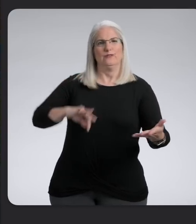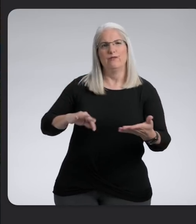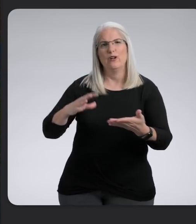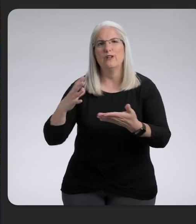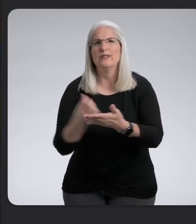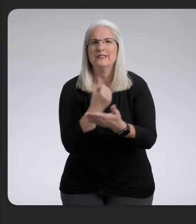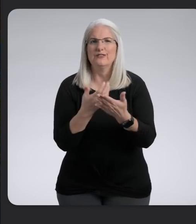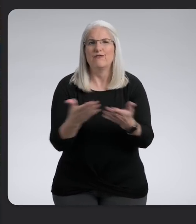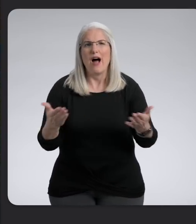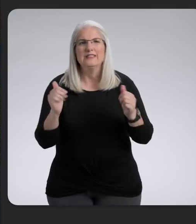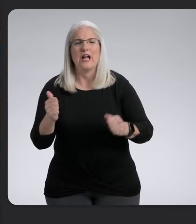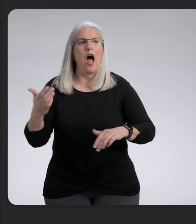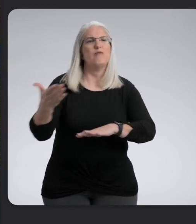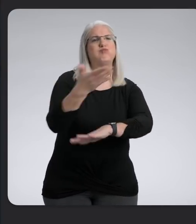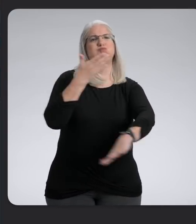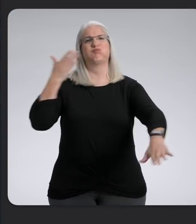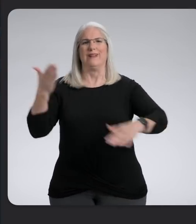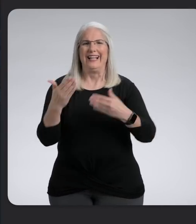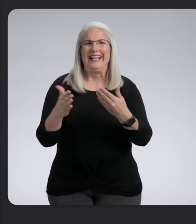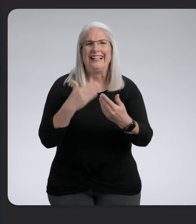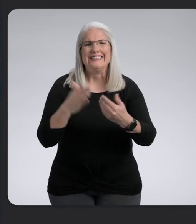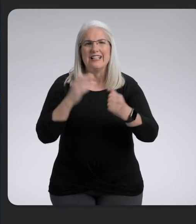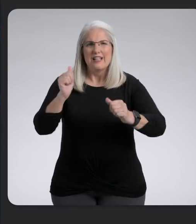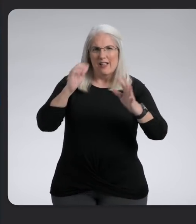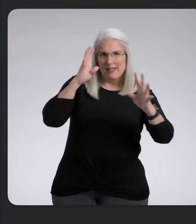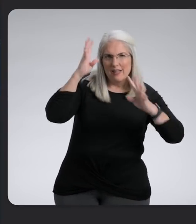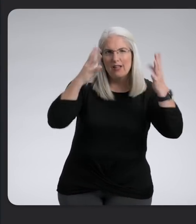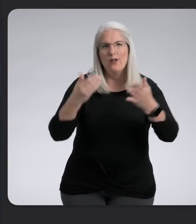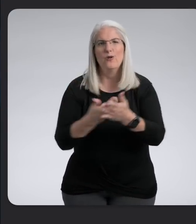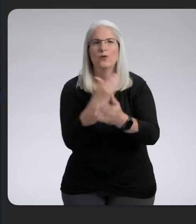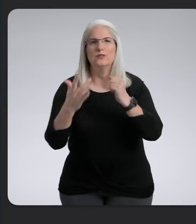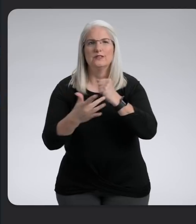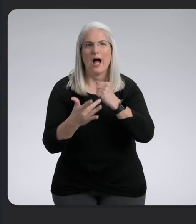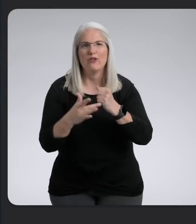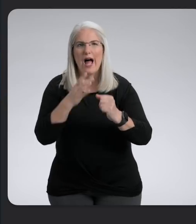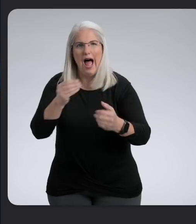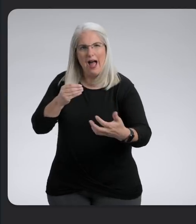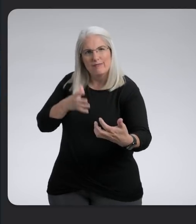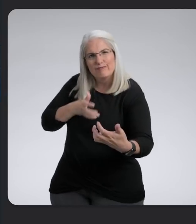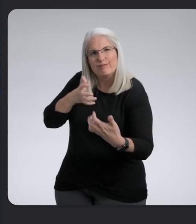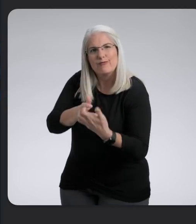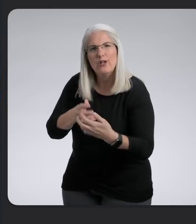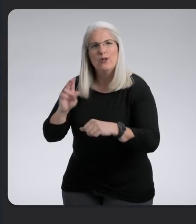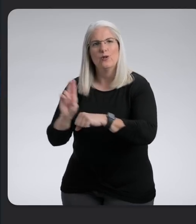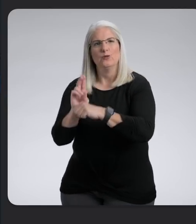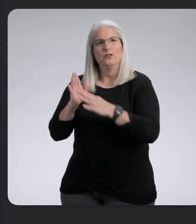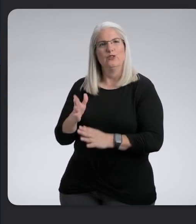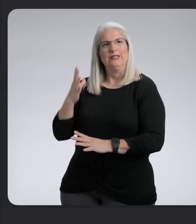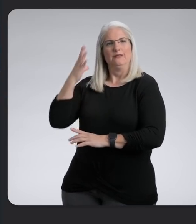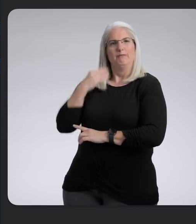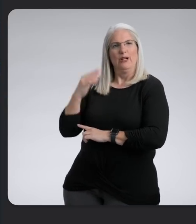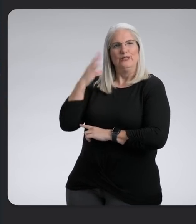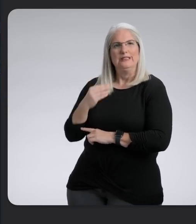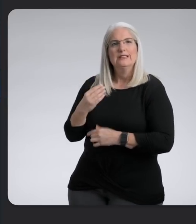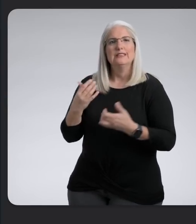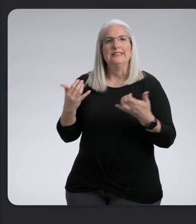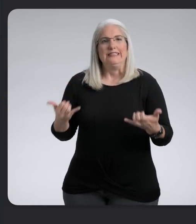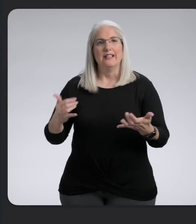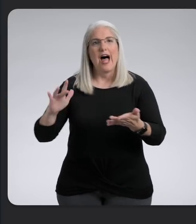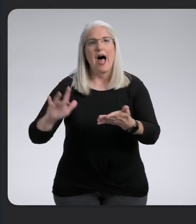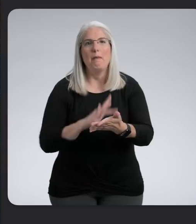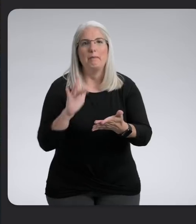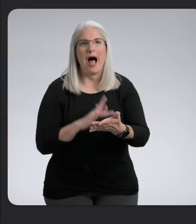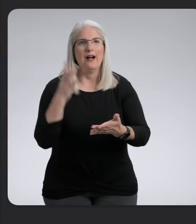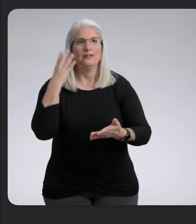mobility, innovative technologies, and touch-first user experience. And this experience is powered by